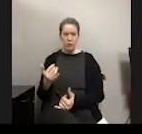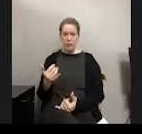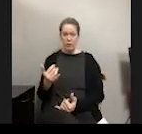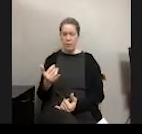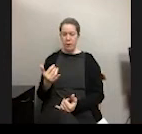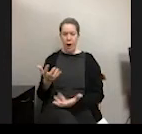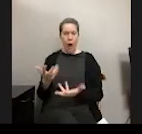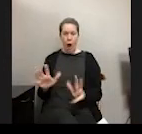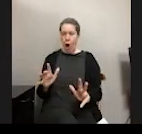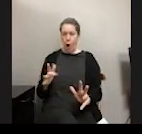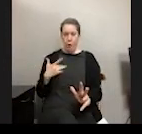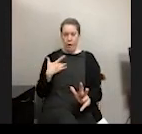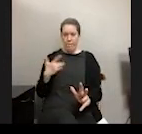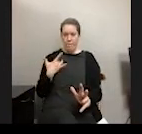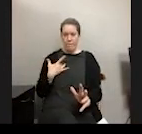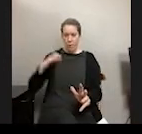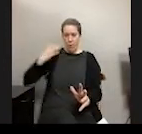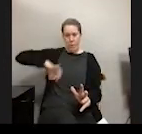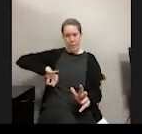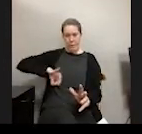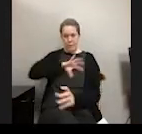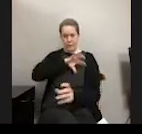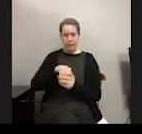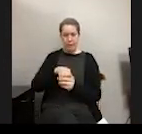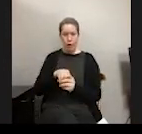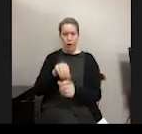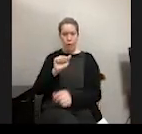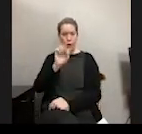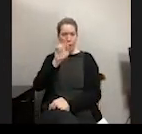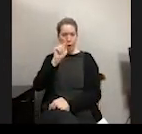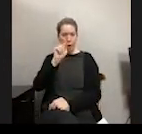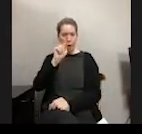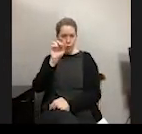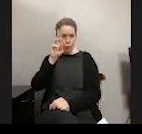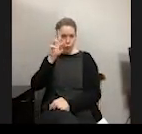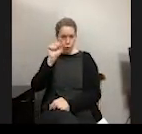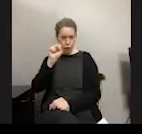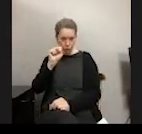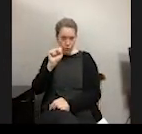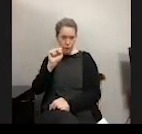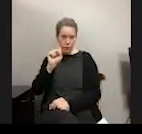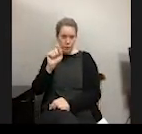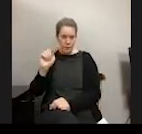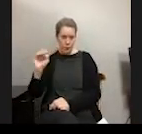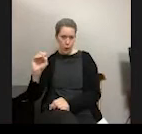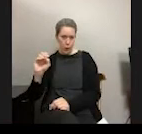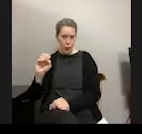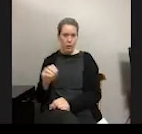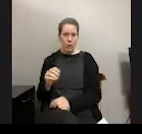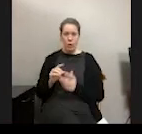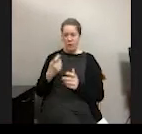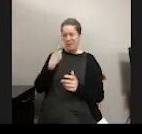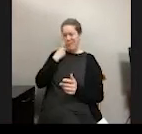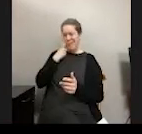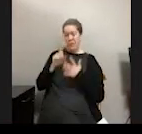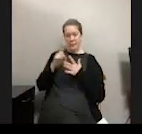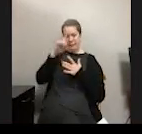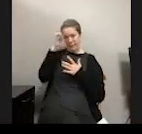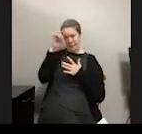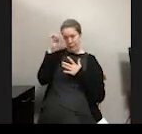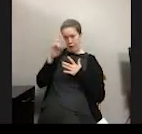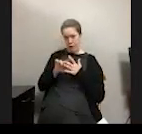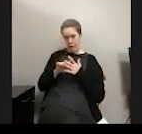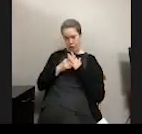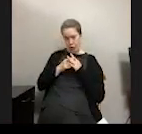being a part of Artworks. I feel like it definitely, when we were starting to get the permits for this summer, I got to say the team there, like I really had a